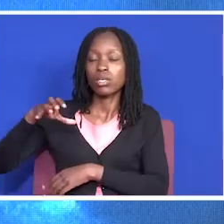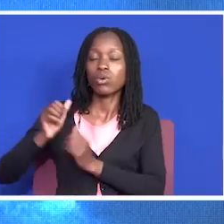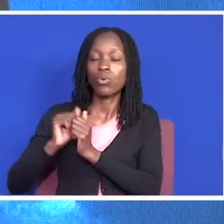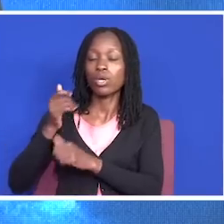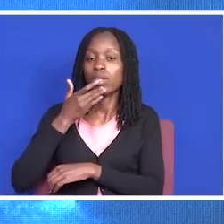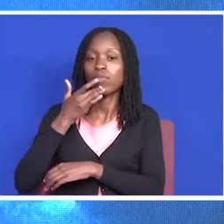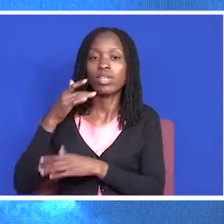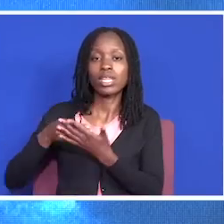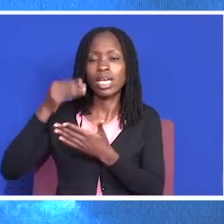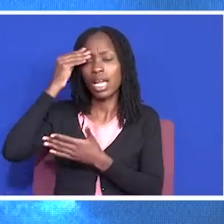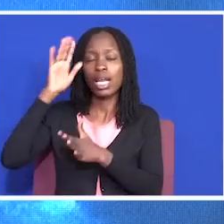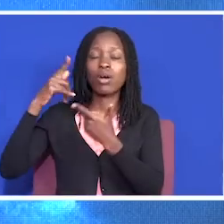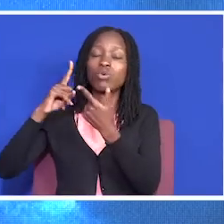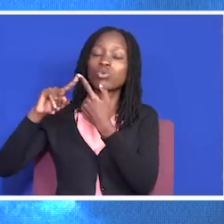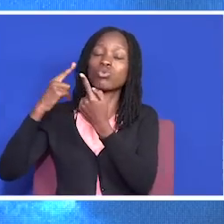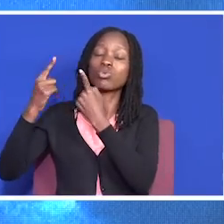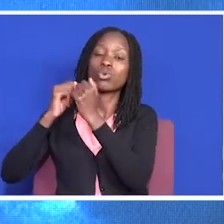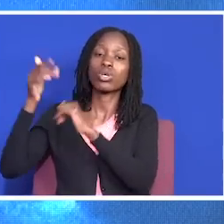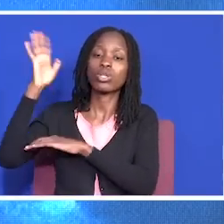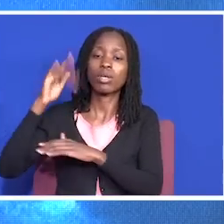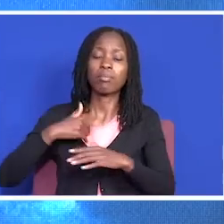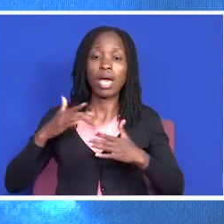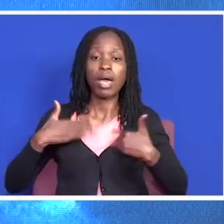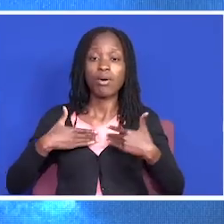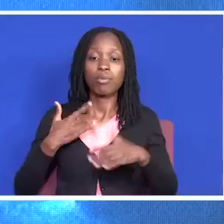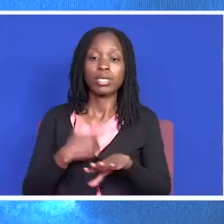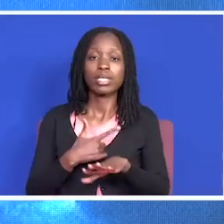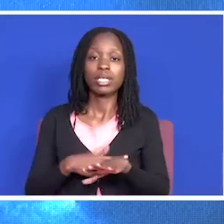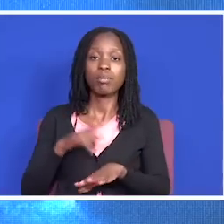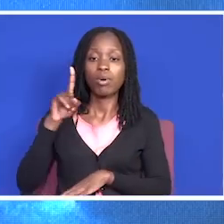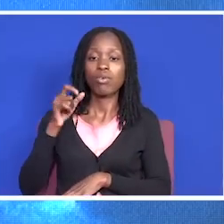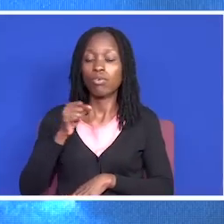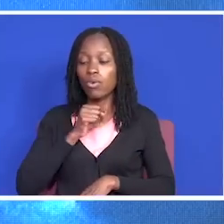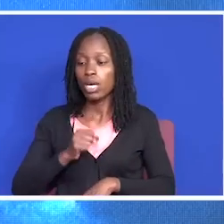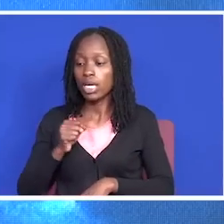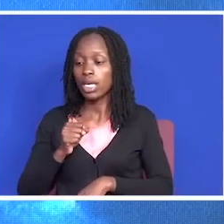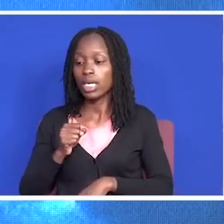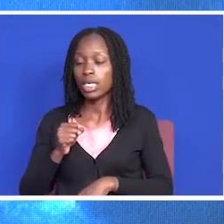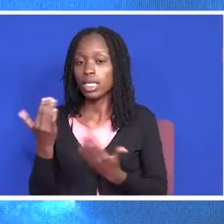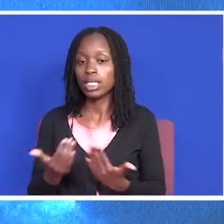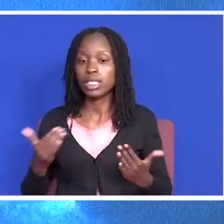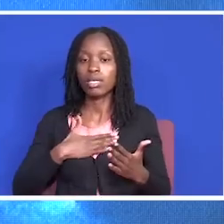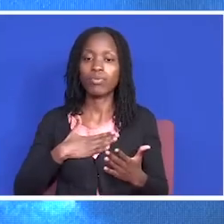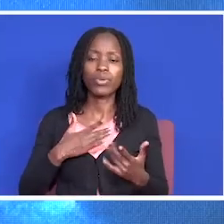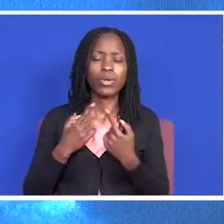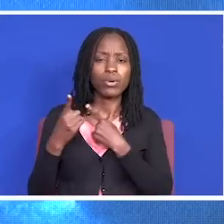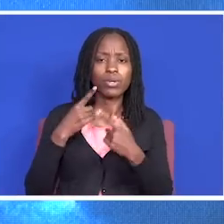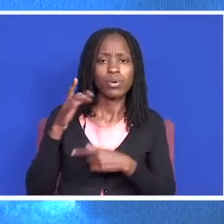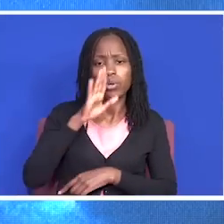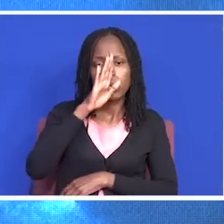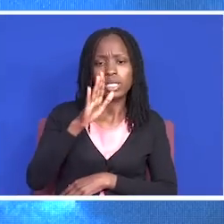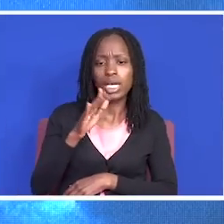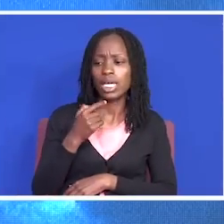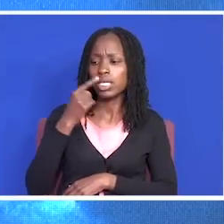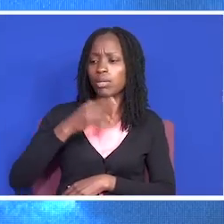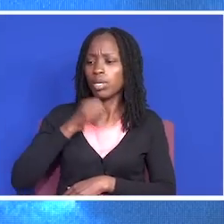means they learn to talk to him. I was very happy when one of my grandchildren, we talked on Sunday, and he